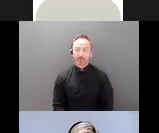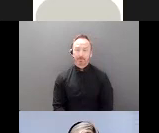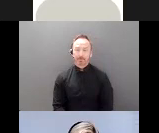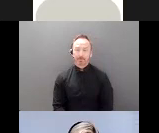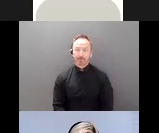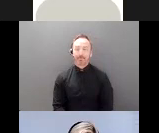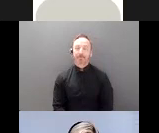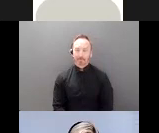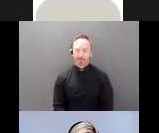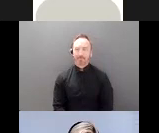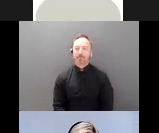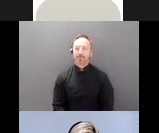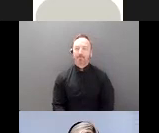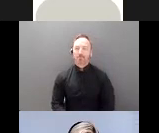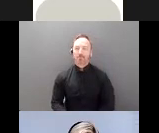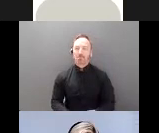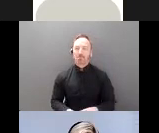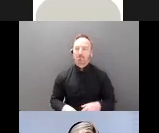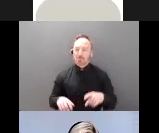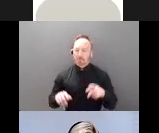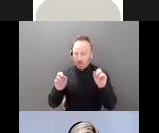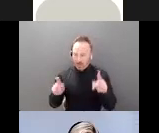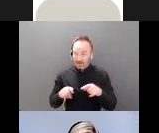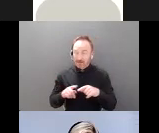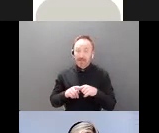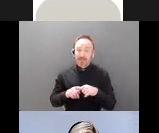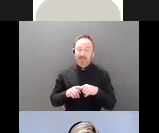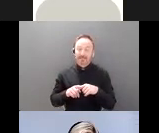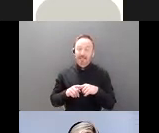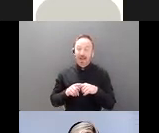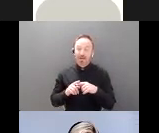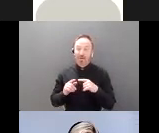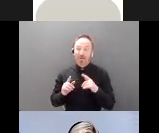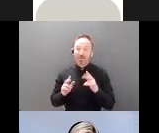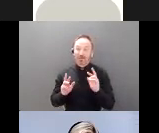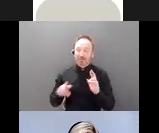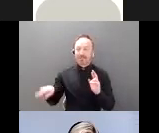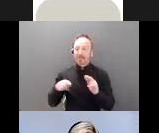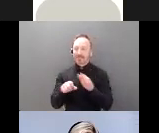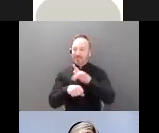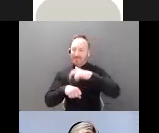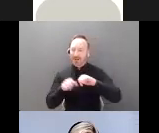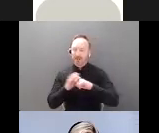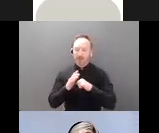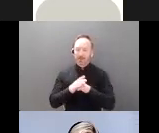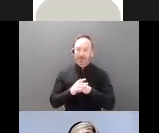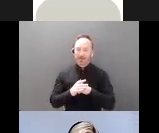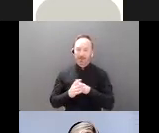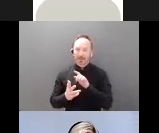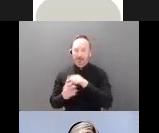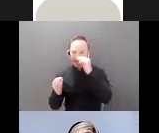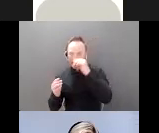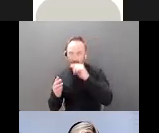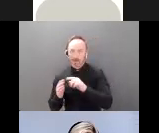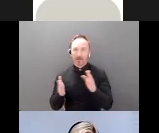Okay. So hopefully you had enough time to think about that, and to sort of think about the idea that